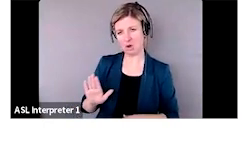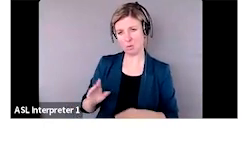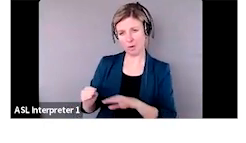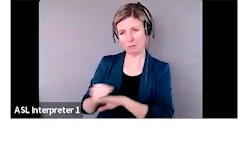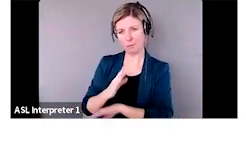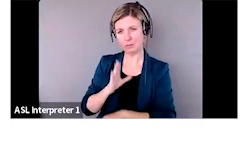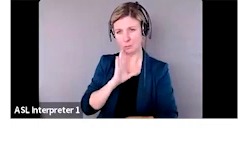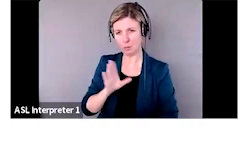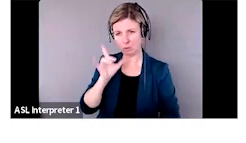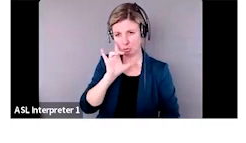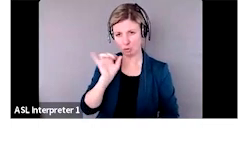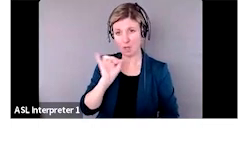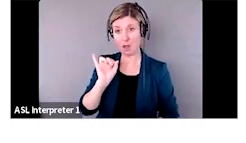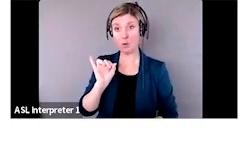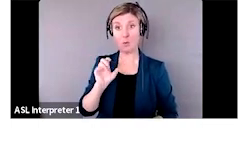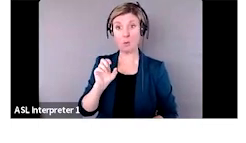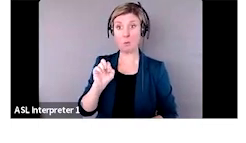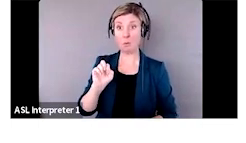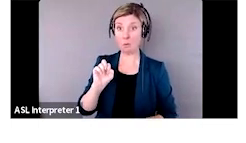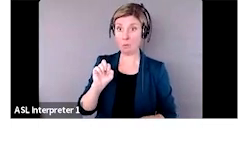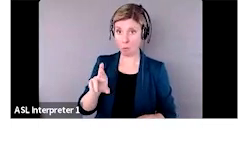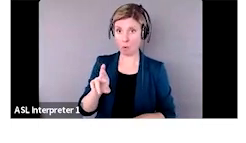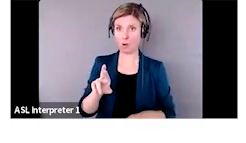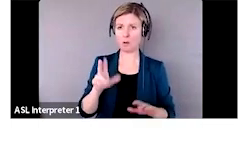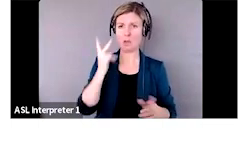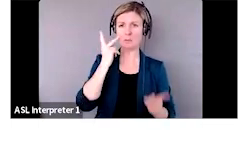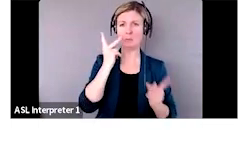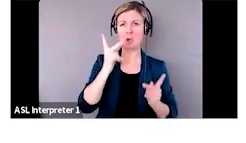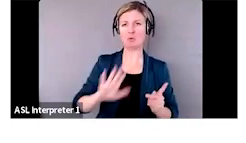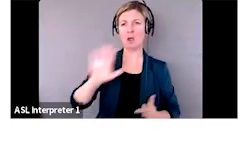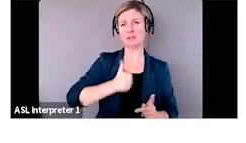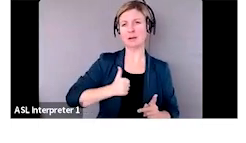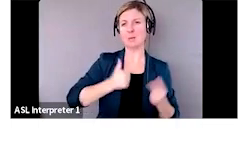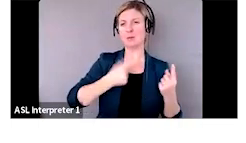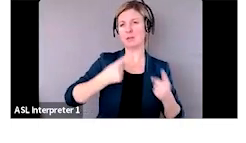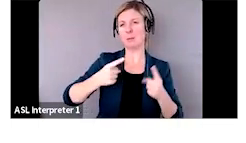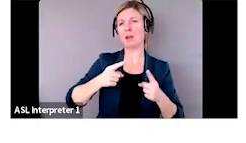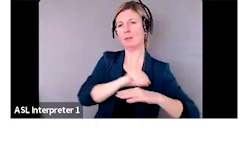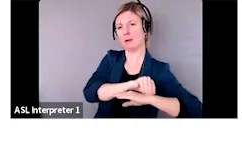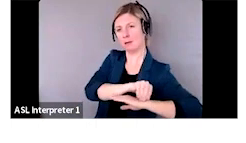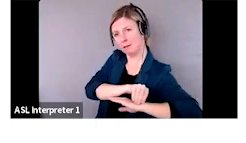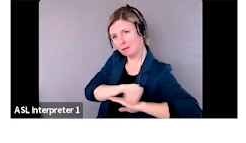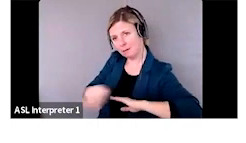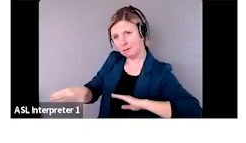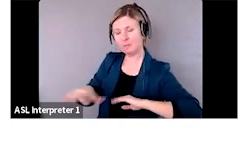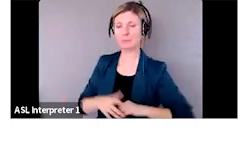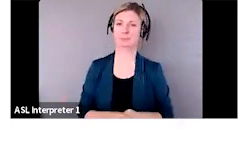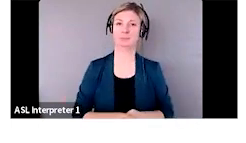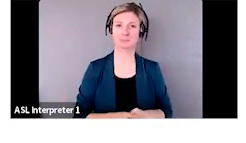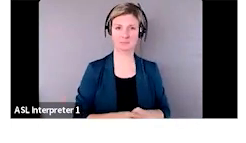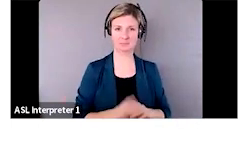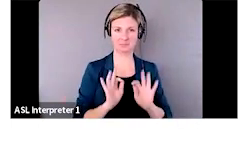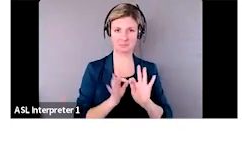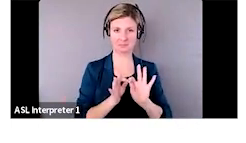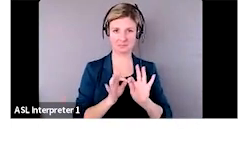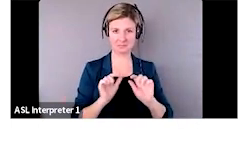then drive that into the States where the market is 10 to 20 times the size. So when we think about Amazon in 2024,